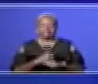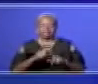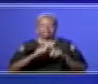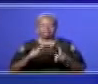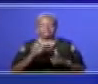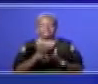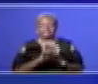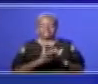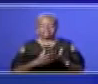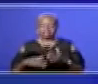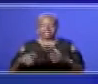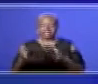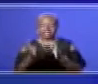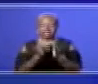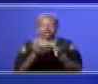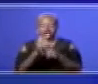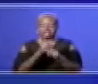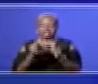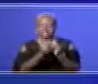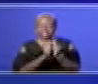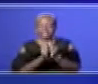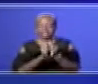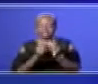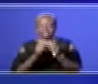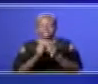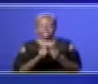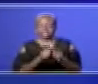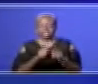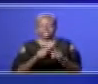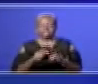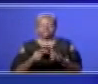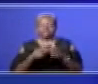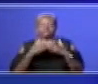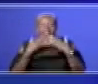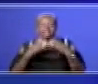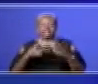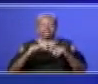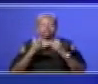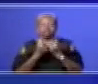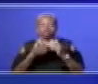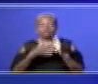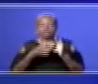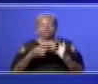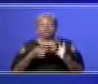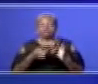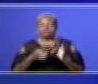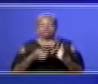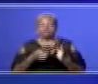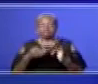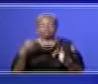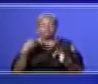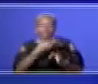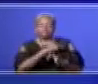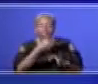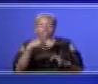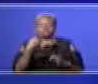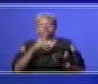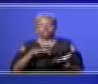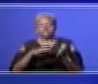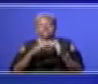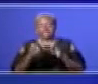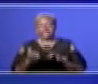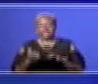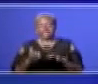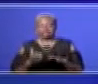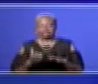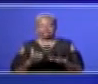memories of a group of women considered to be gone too soon after they were plowed down by an out-of-control vehicle 2 years ago. Cleopatra